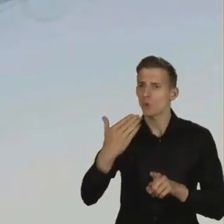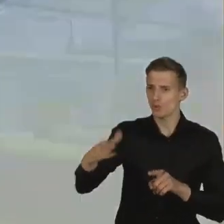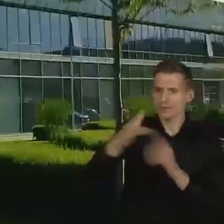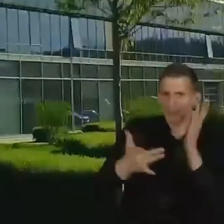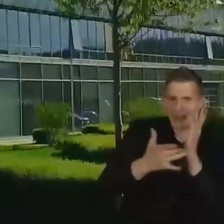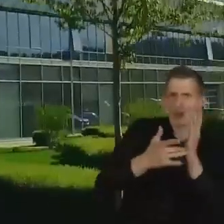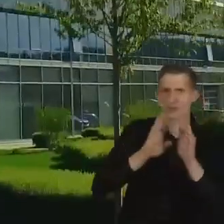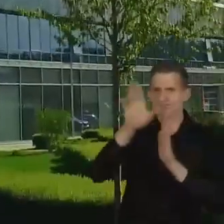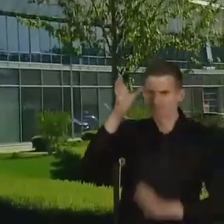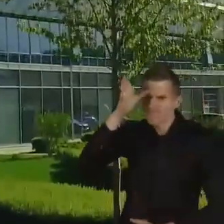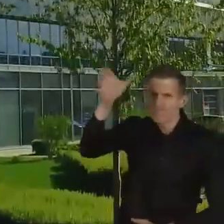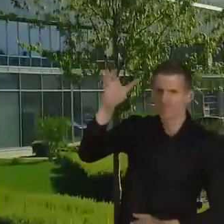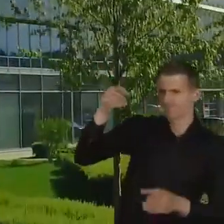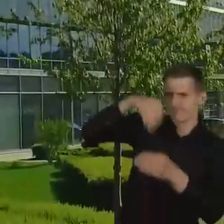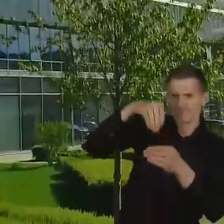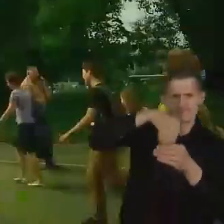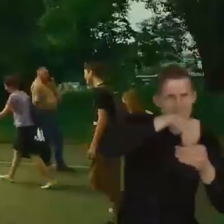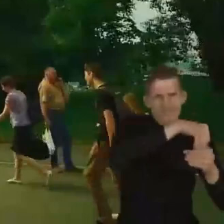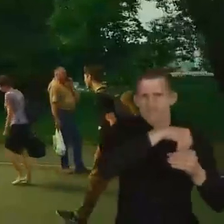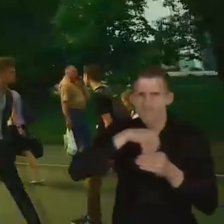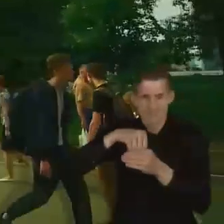knowledge and technology makes cities attractive,